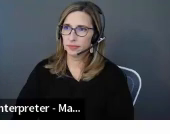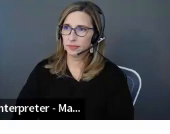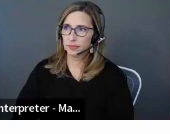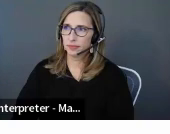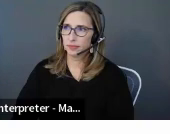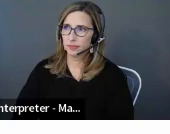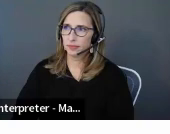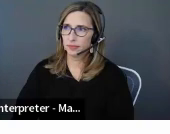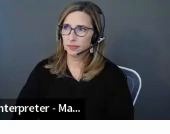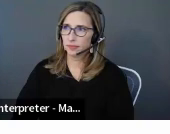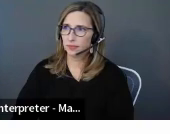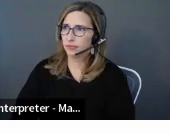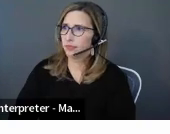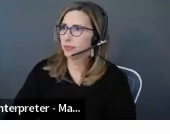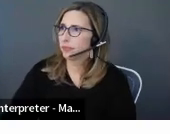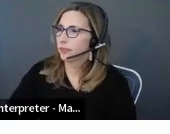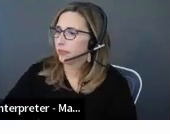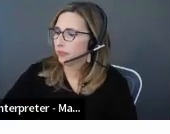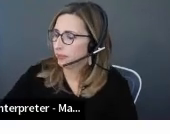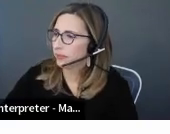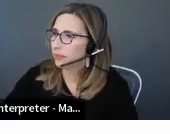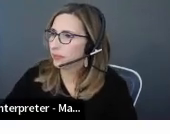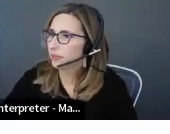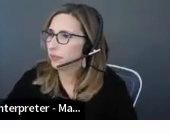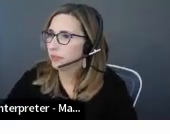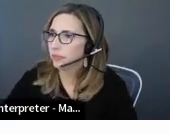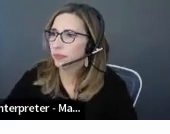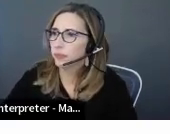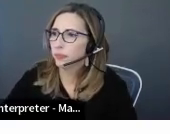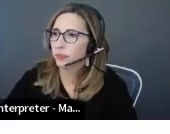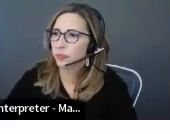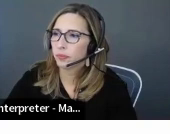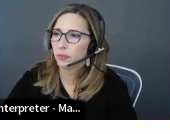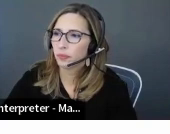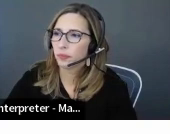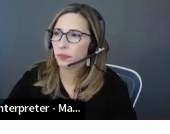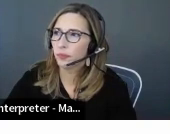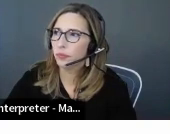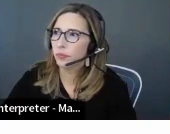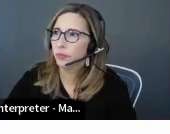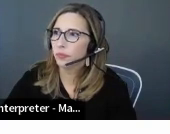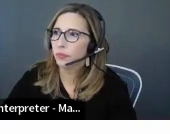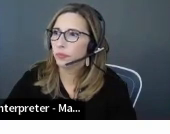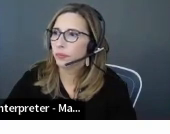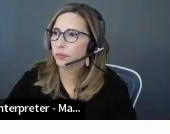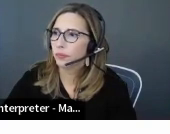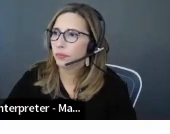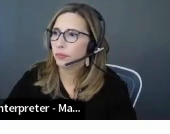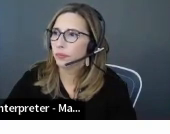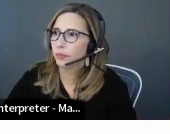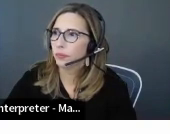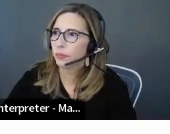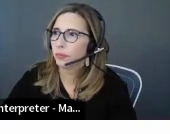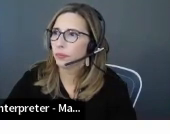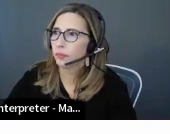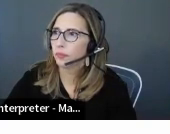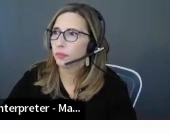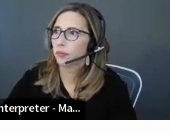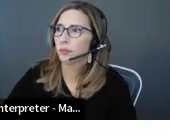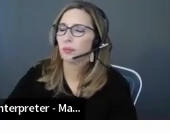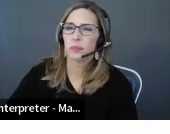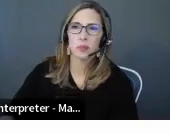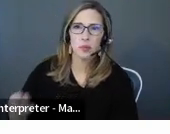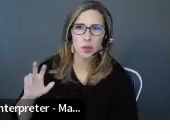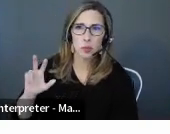We'll give it maybe about 30 more seconds.